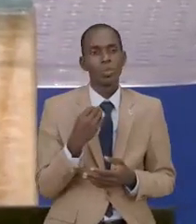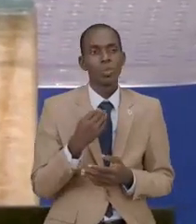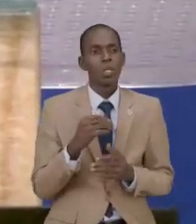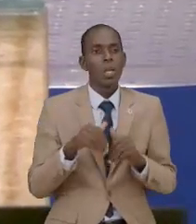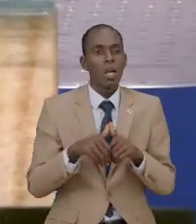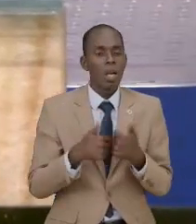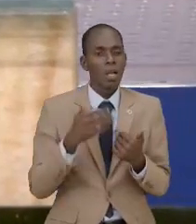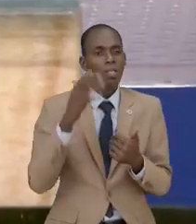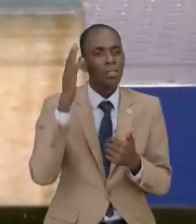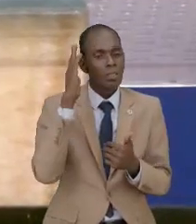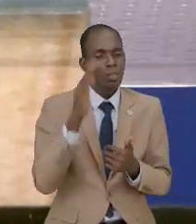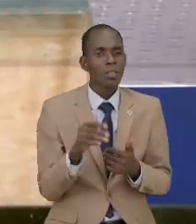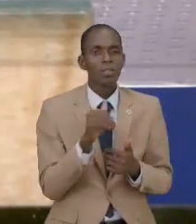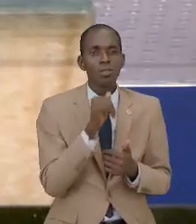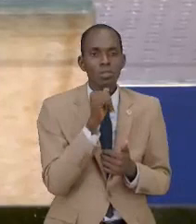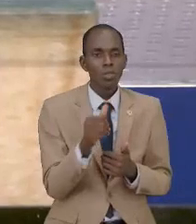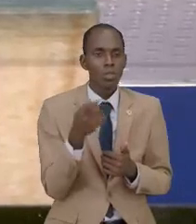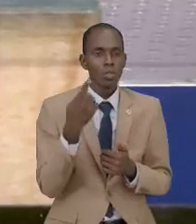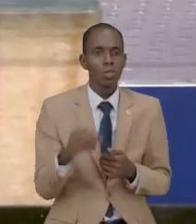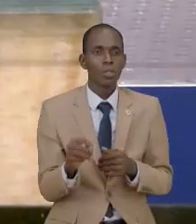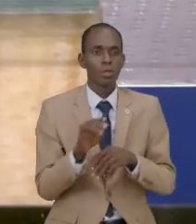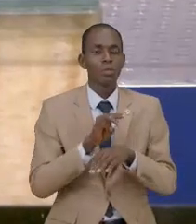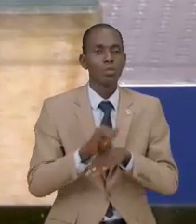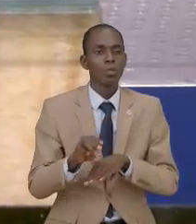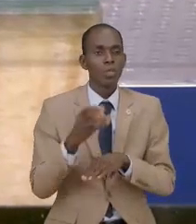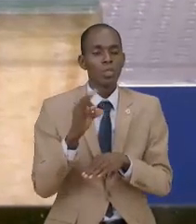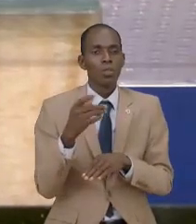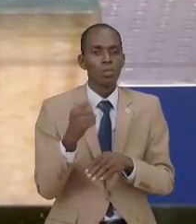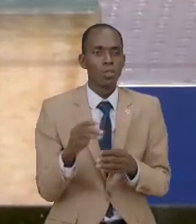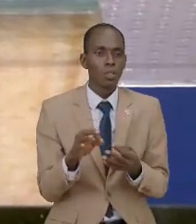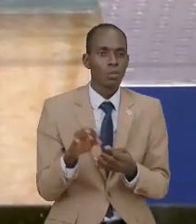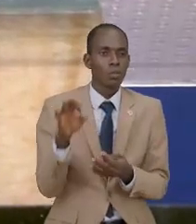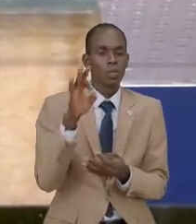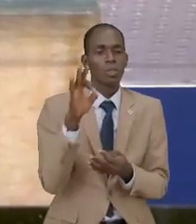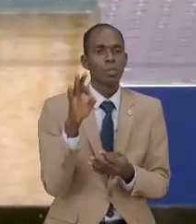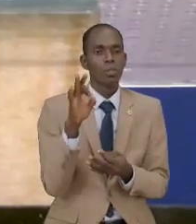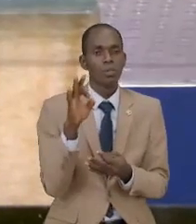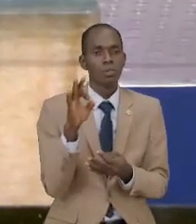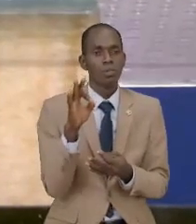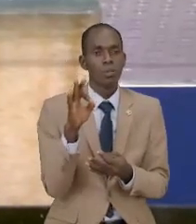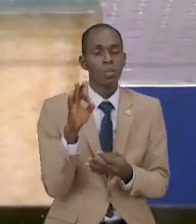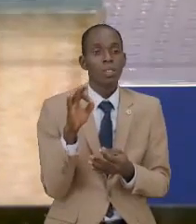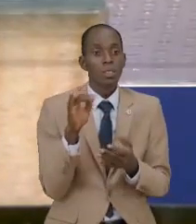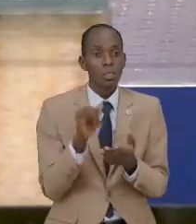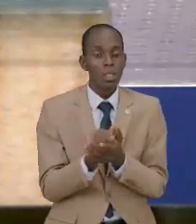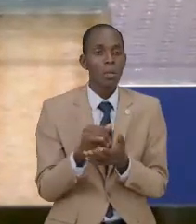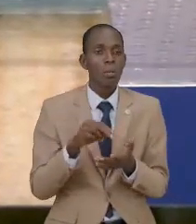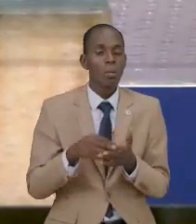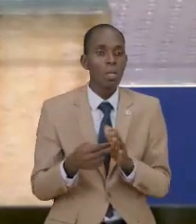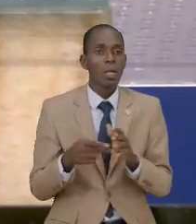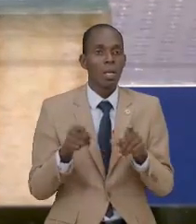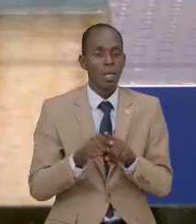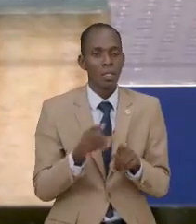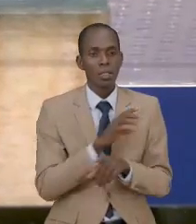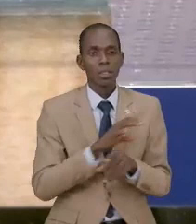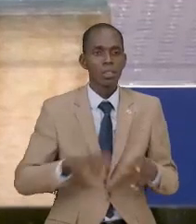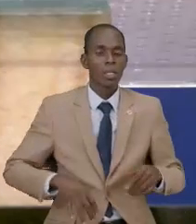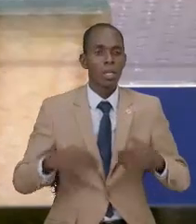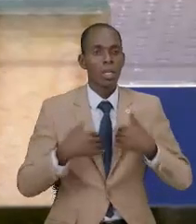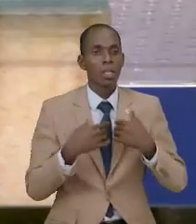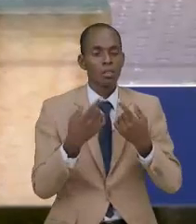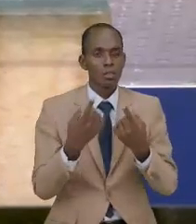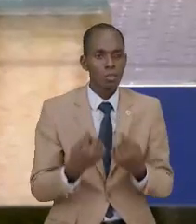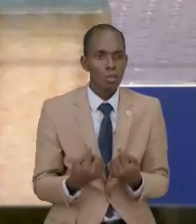shall not the ministration of the Spirit, that is, as Christ has come, and by